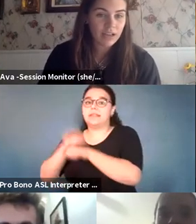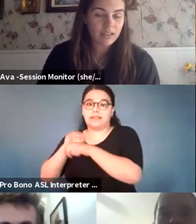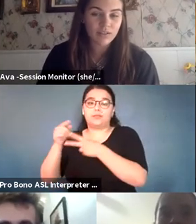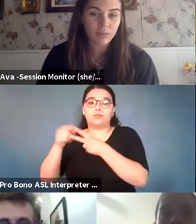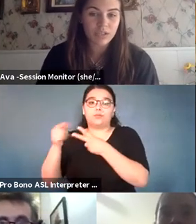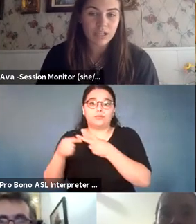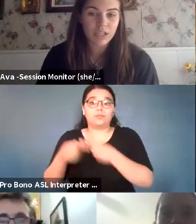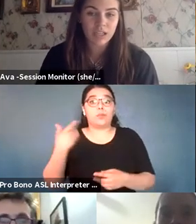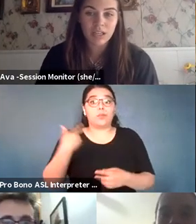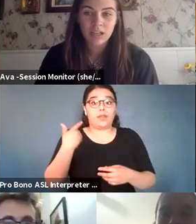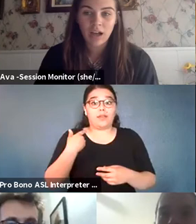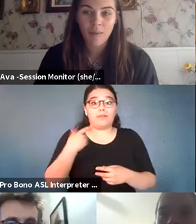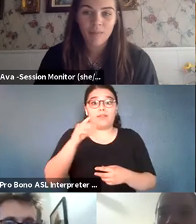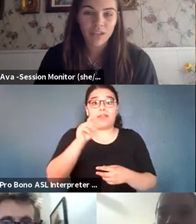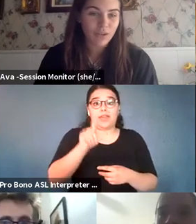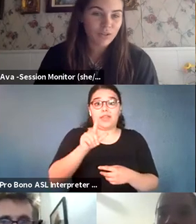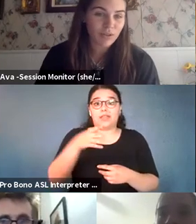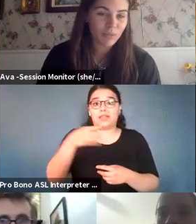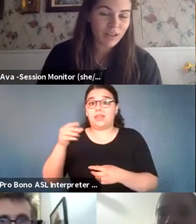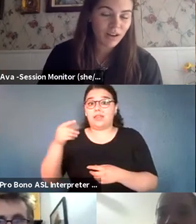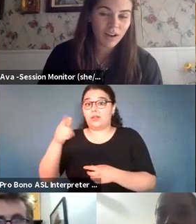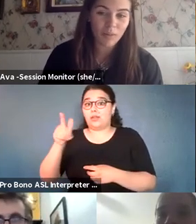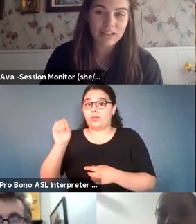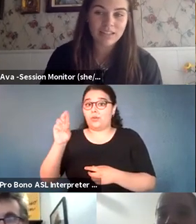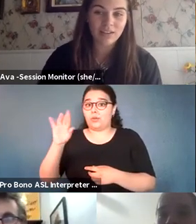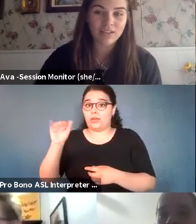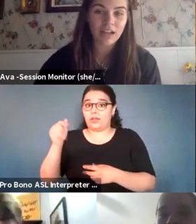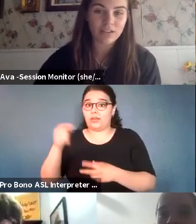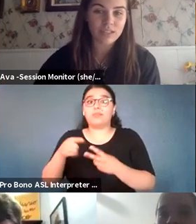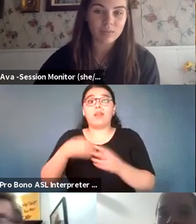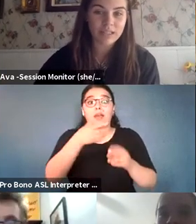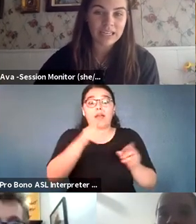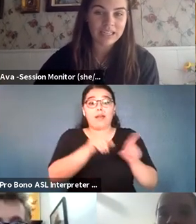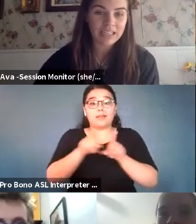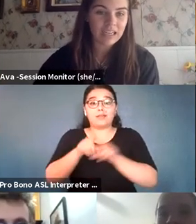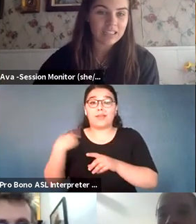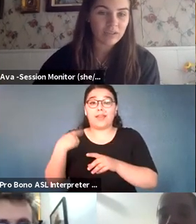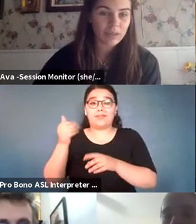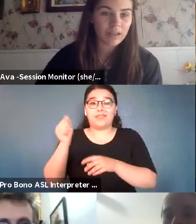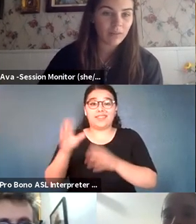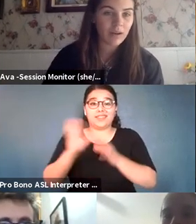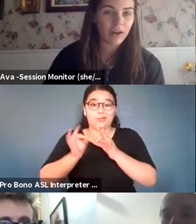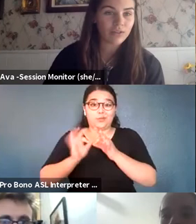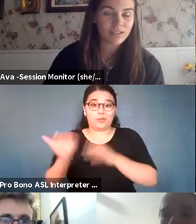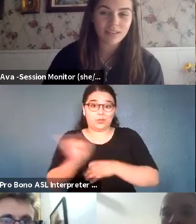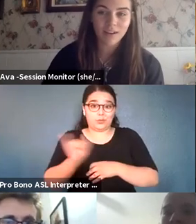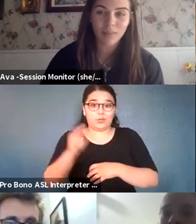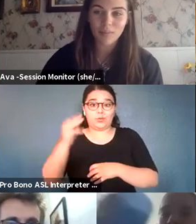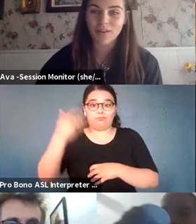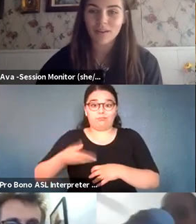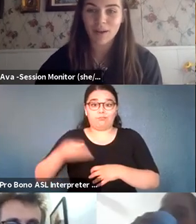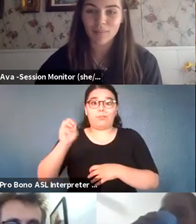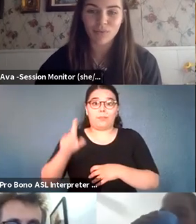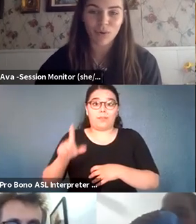for ASL interpretation. Thank you so much for being here, and I'll pass it now to Elle to explain a little bit about how to set that